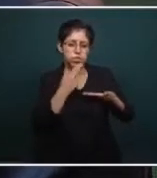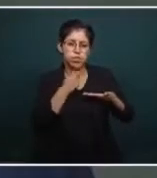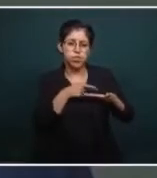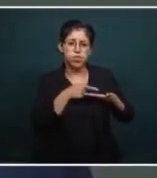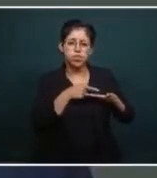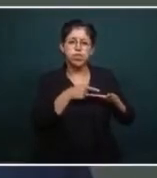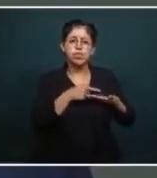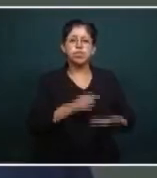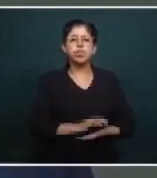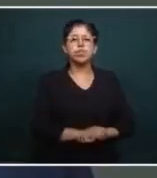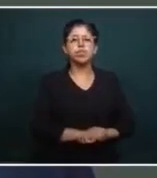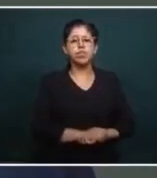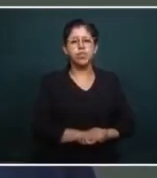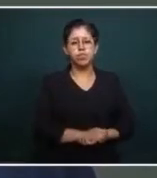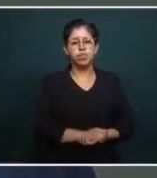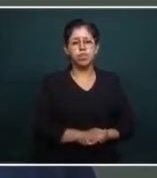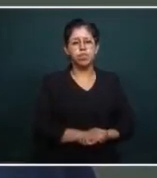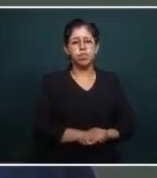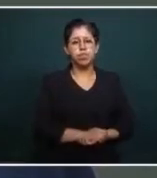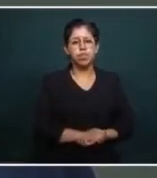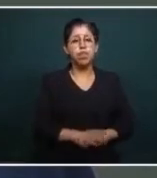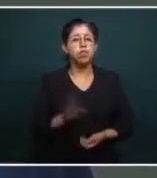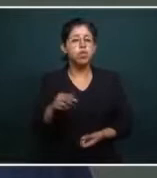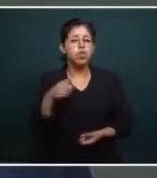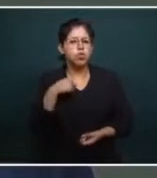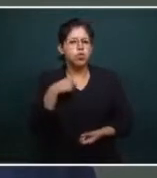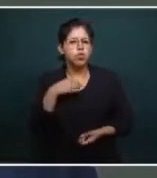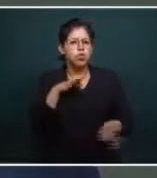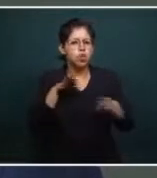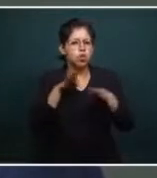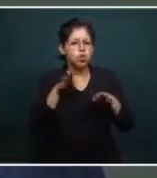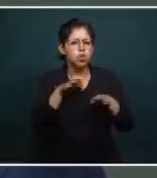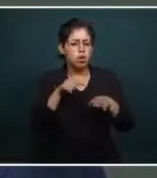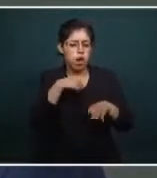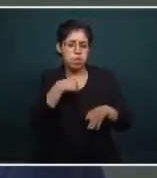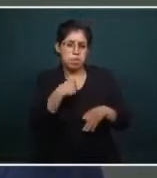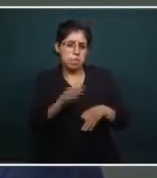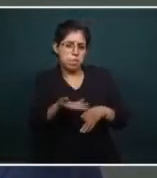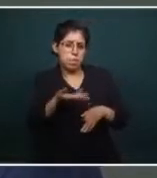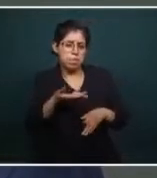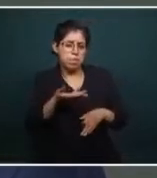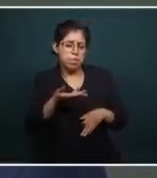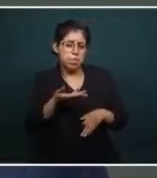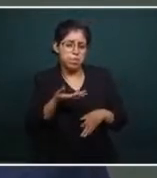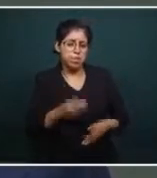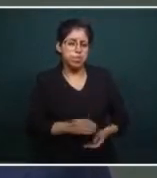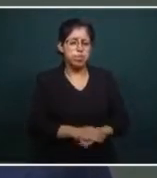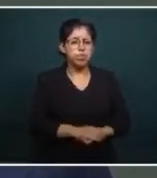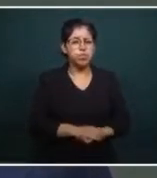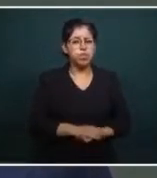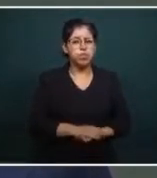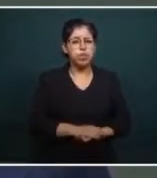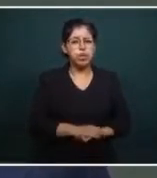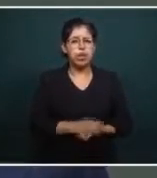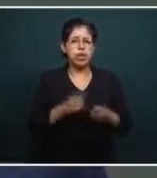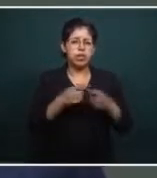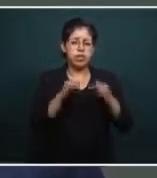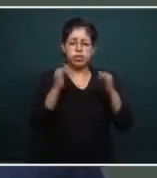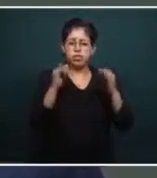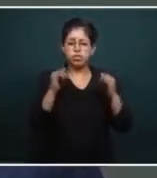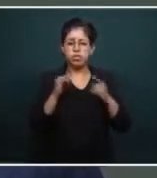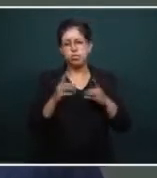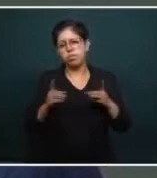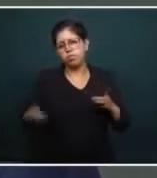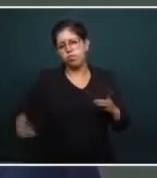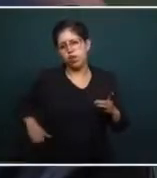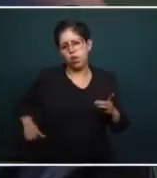porque se lo solicitan because it's been solicited instancias gubernamentales. from Incluso government